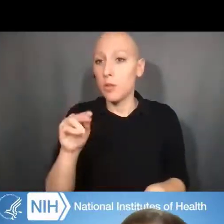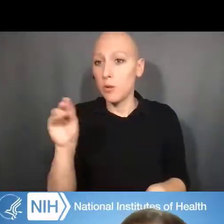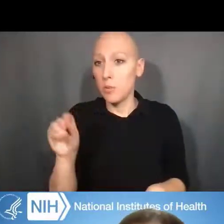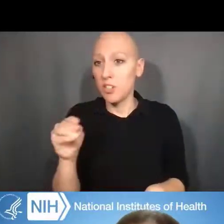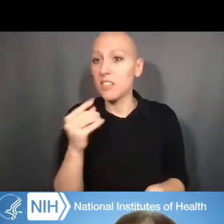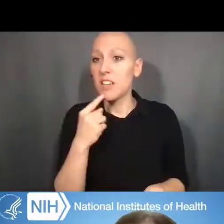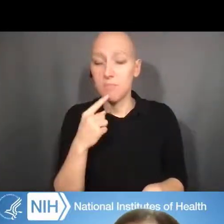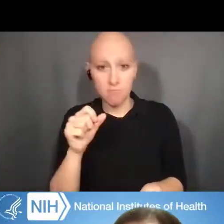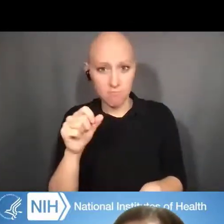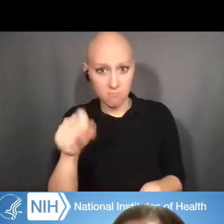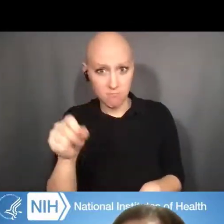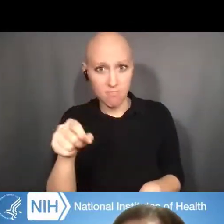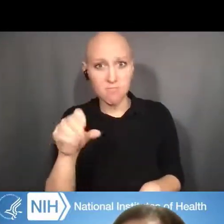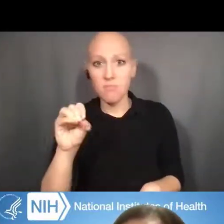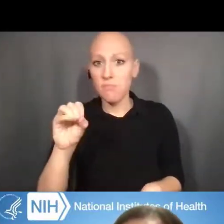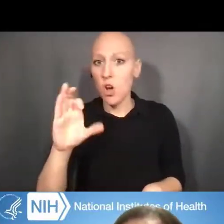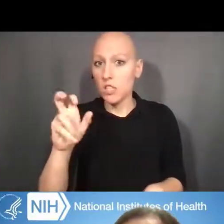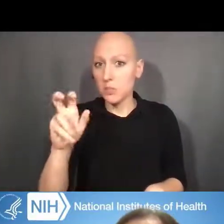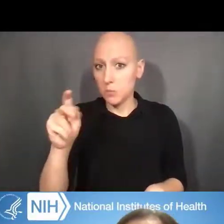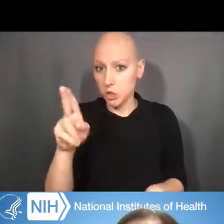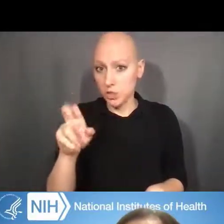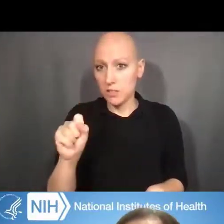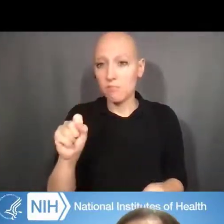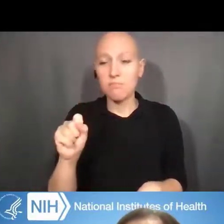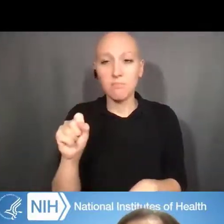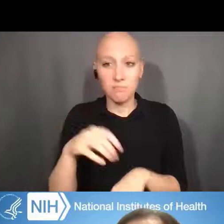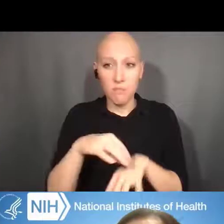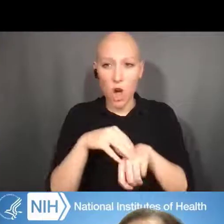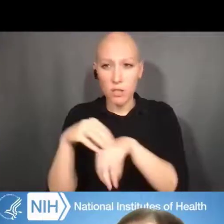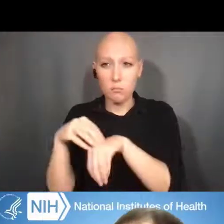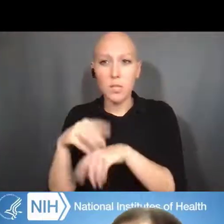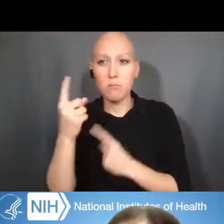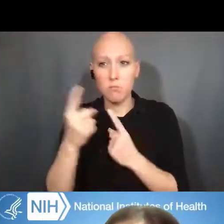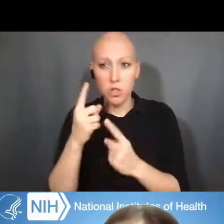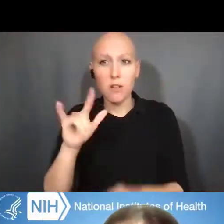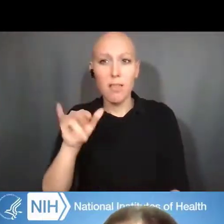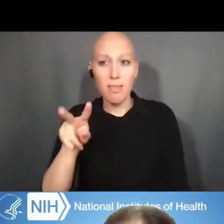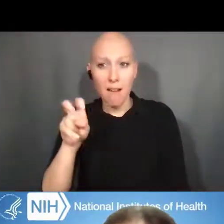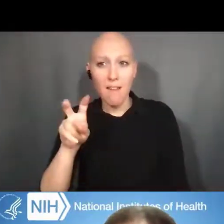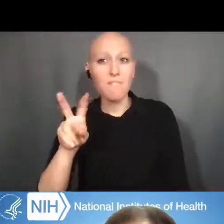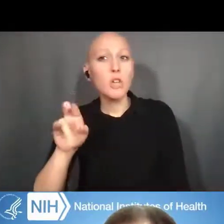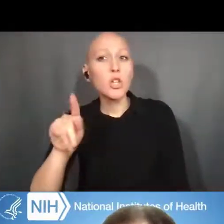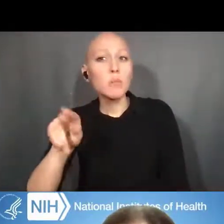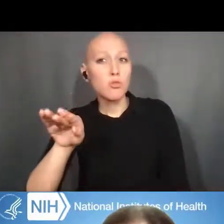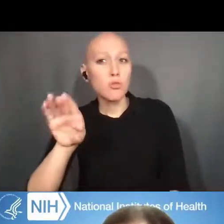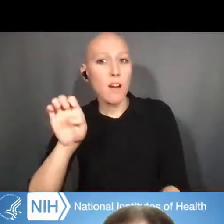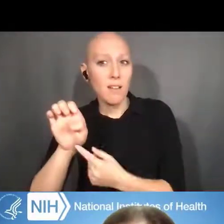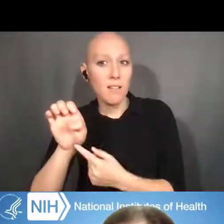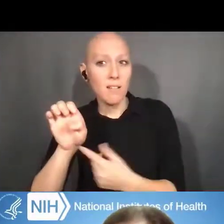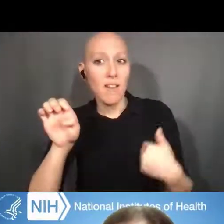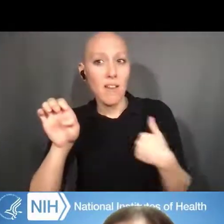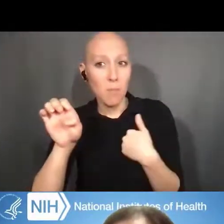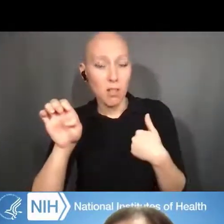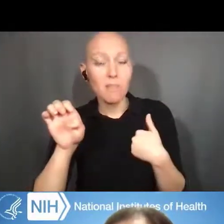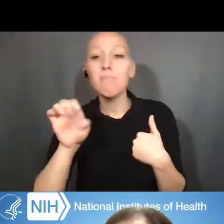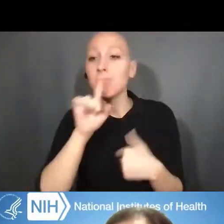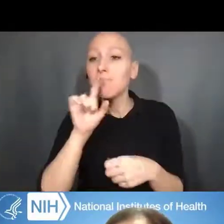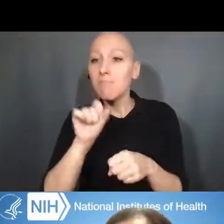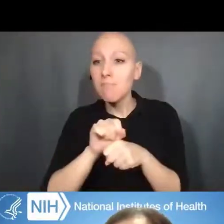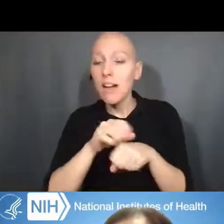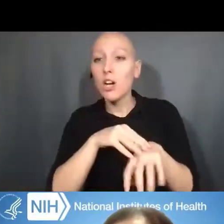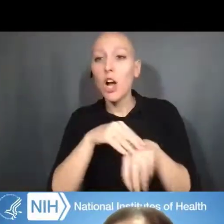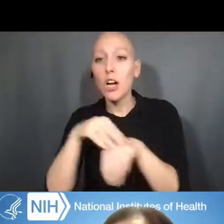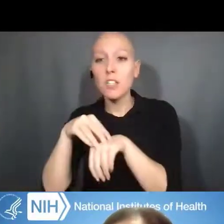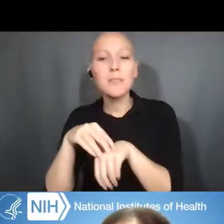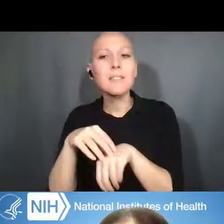octopus would be considered live vertebrate animal use. An octopus is actually an invertebrate and therefore